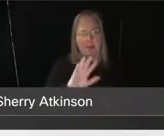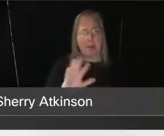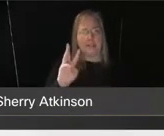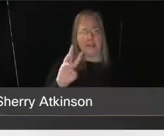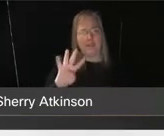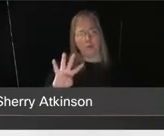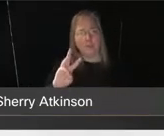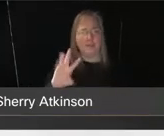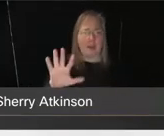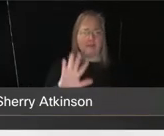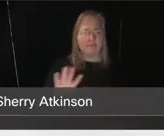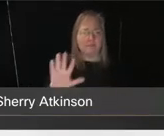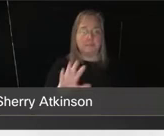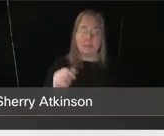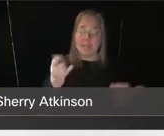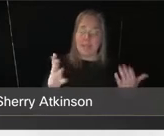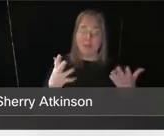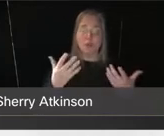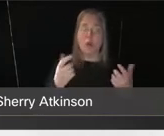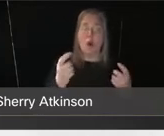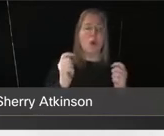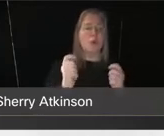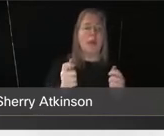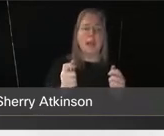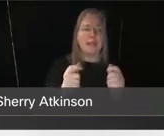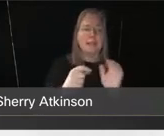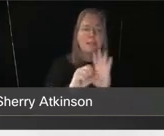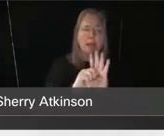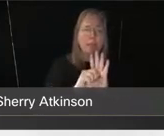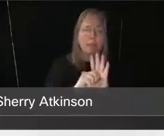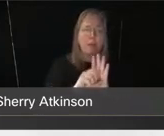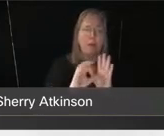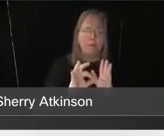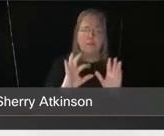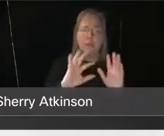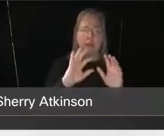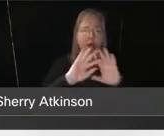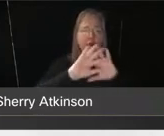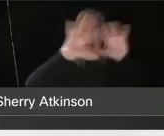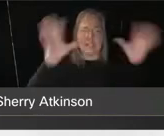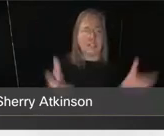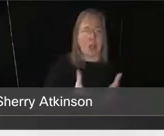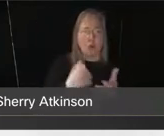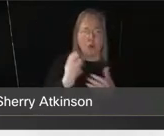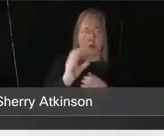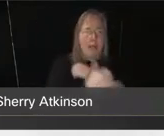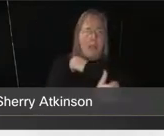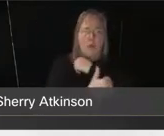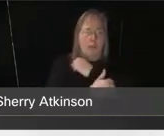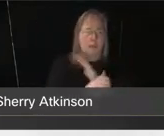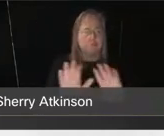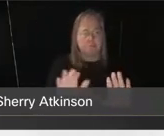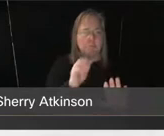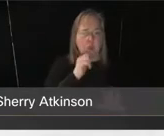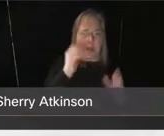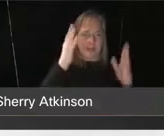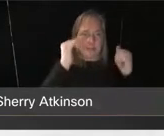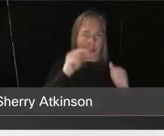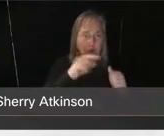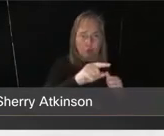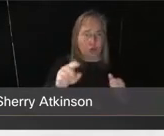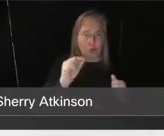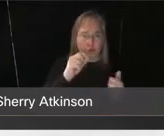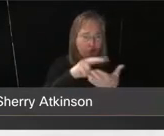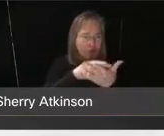65. Here's a quick sample of the entire county. I don't expect you to be able to read this map